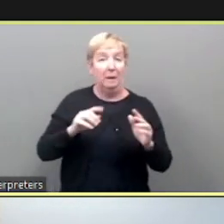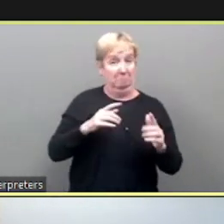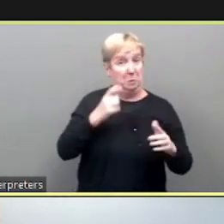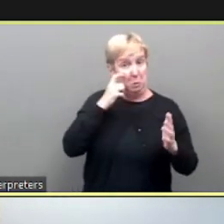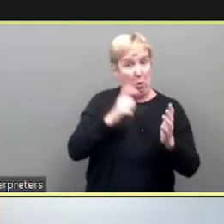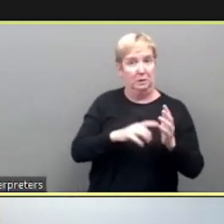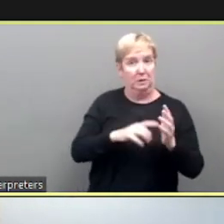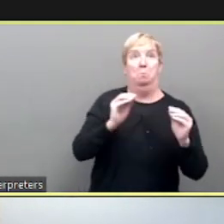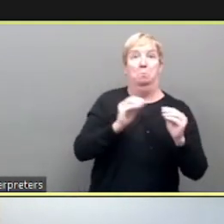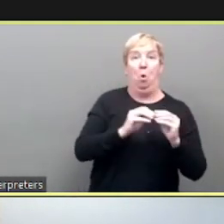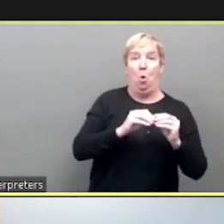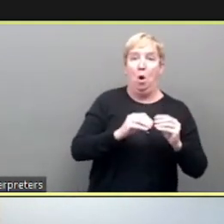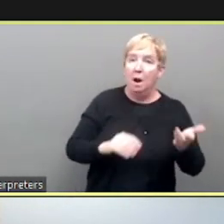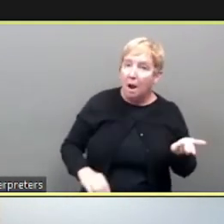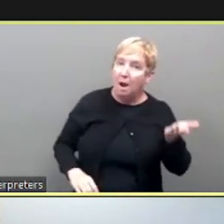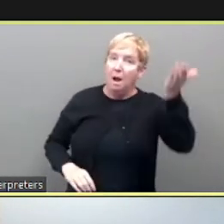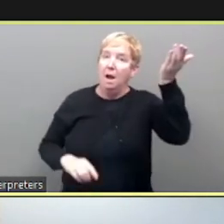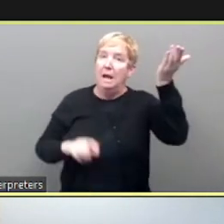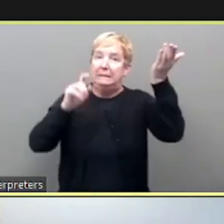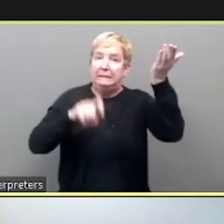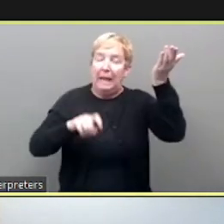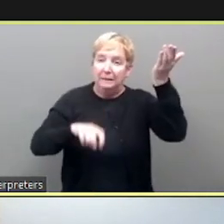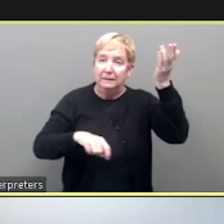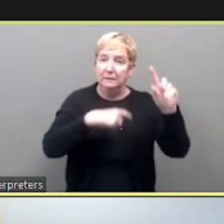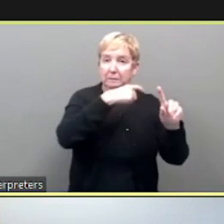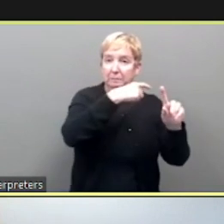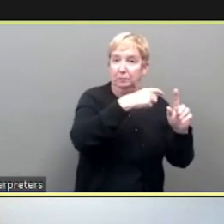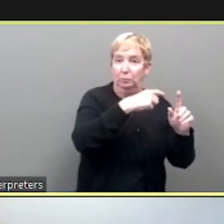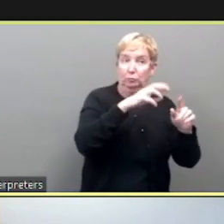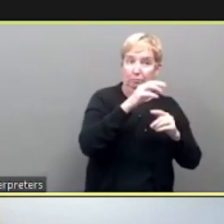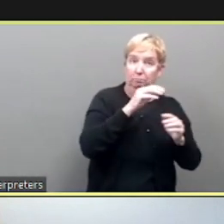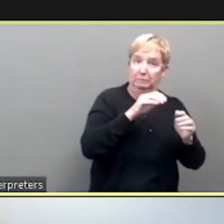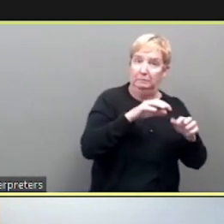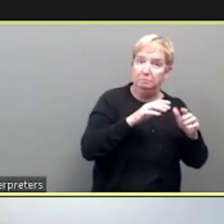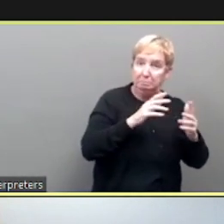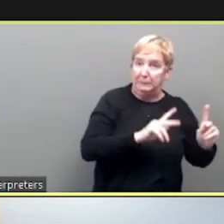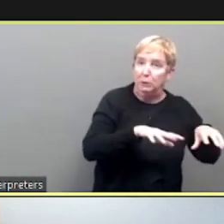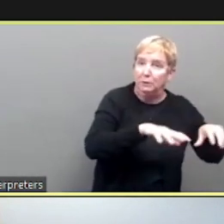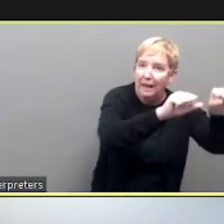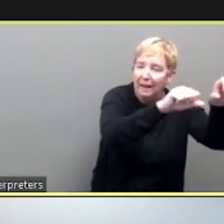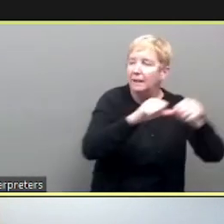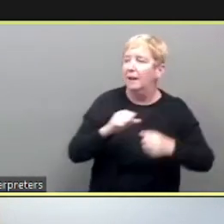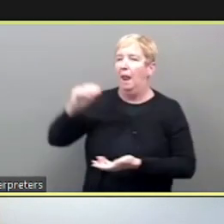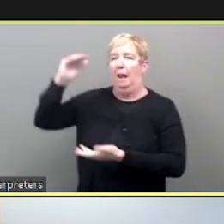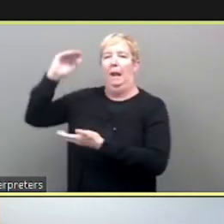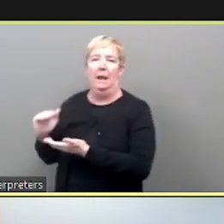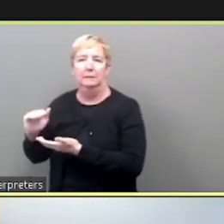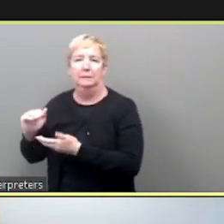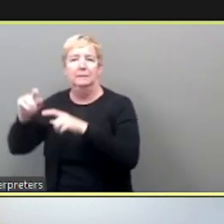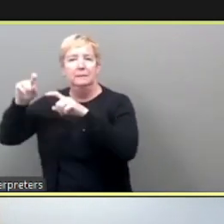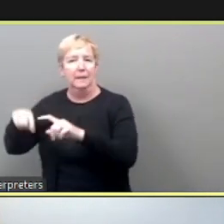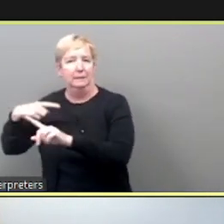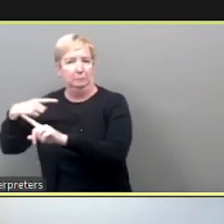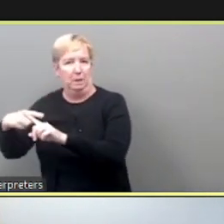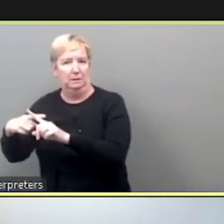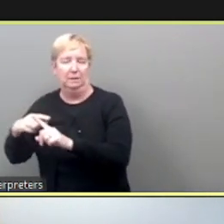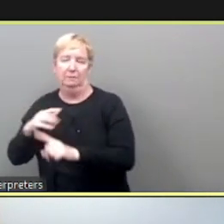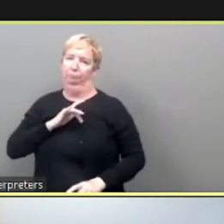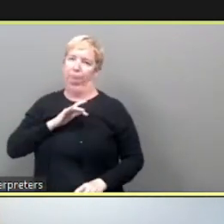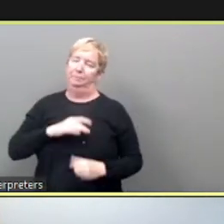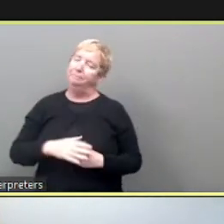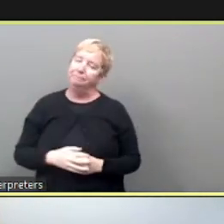seeing a decline in that test percent positivity. And let's move to the next slide. And this